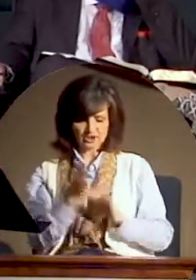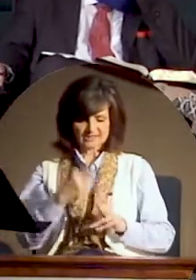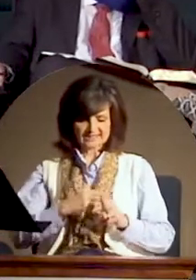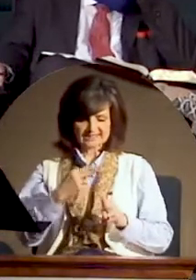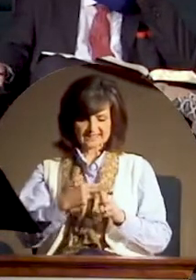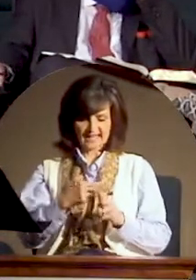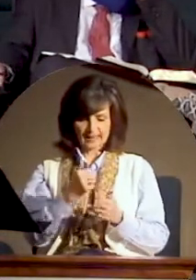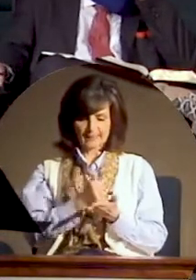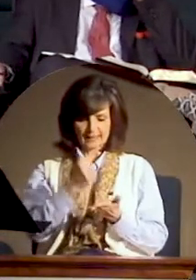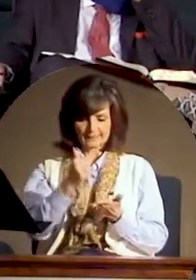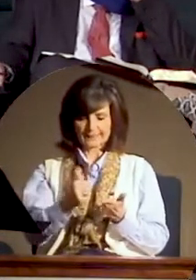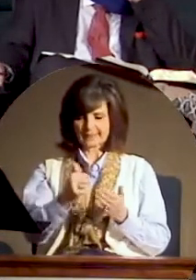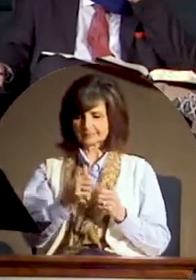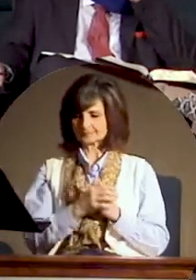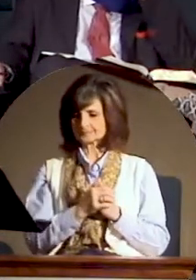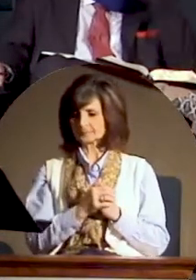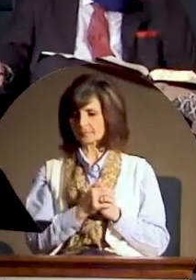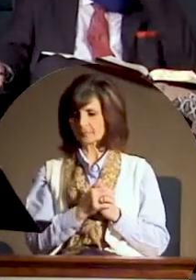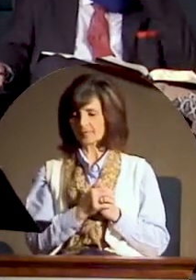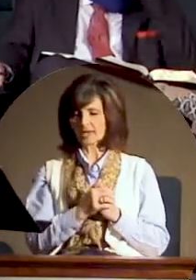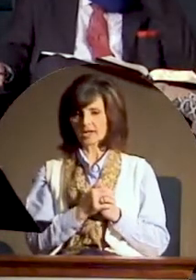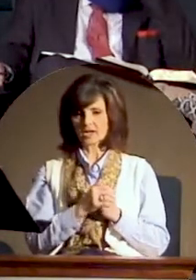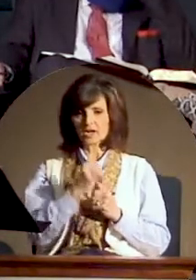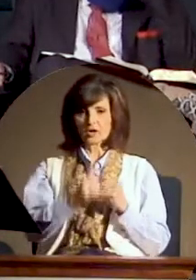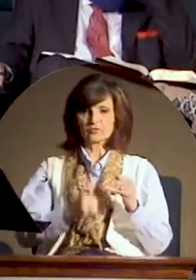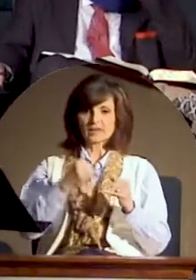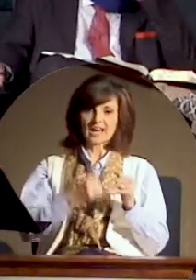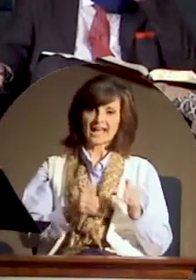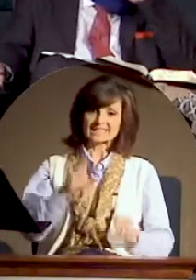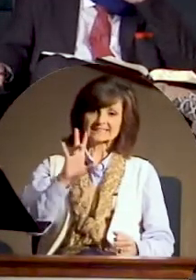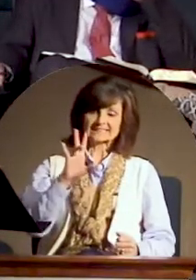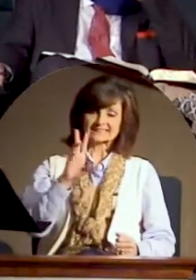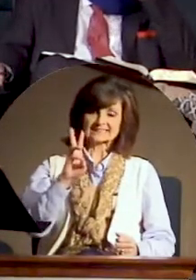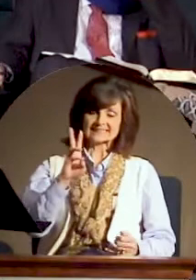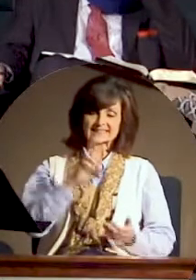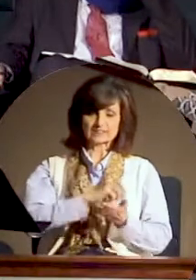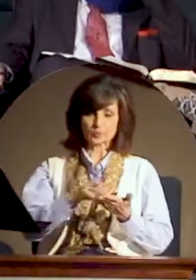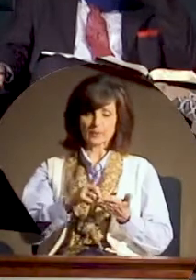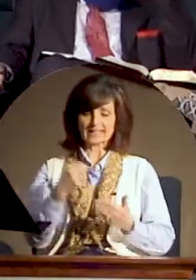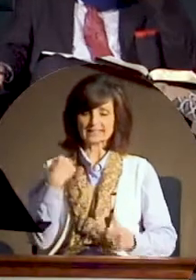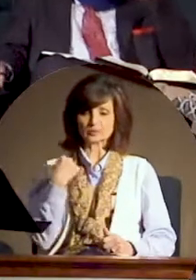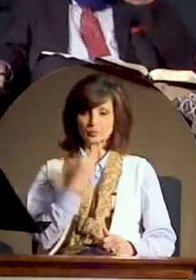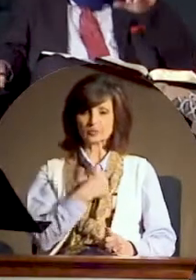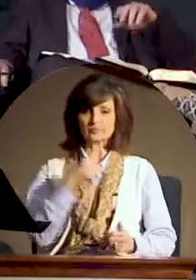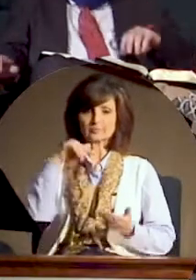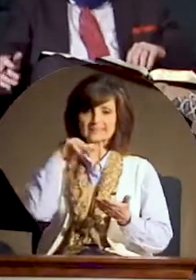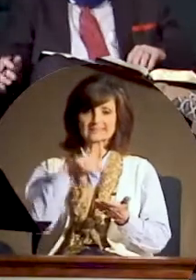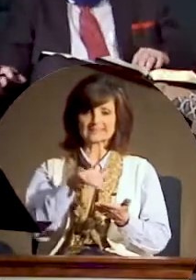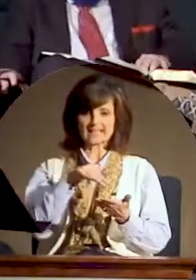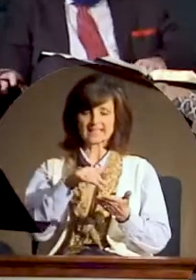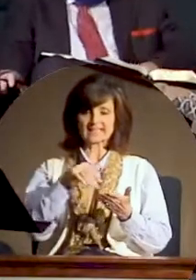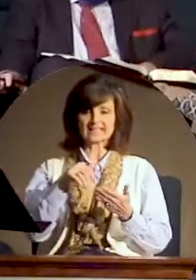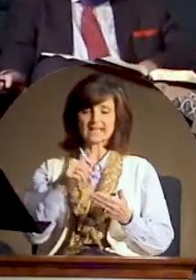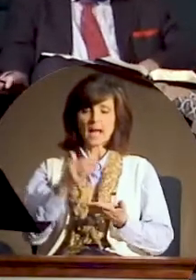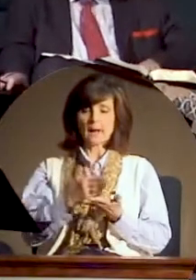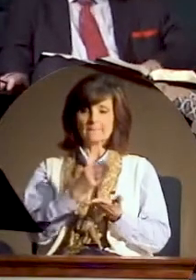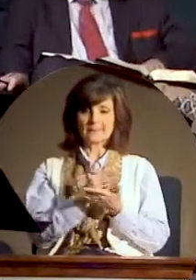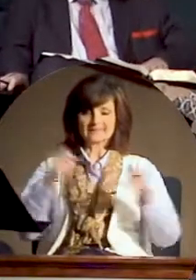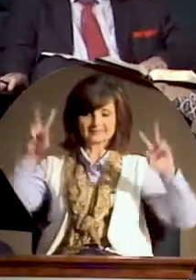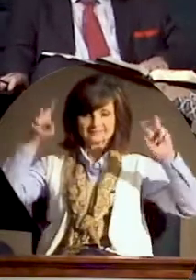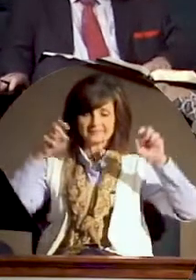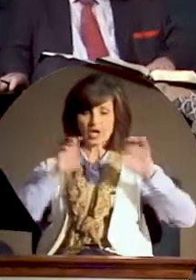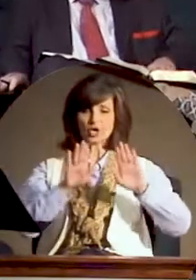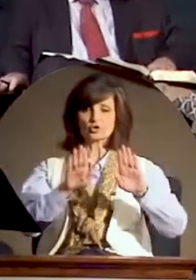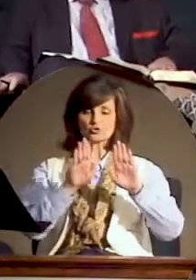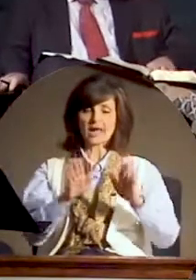Jesus' name. Amen. For the last 6 weeks now, we've been engaged in a series of messages that I've entitled, "Great